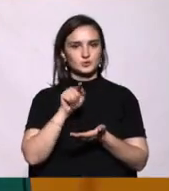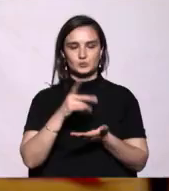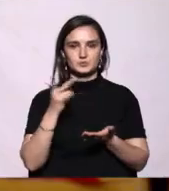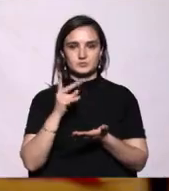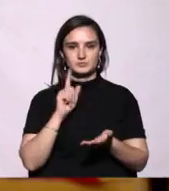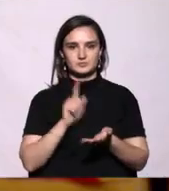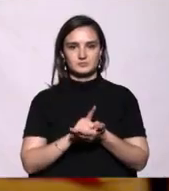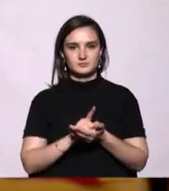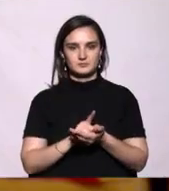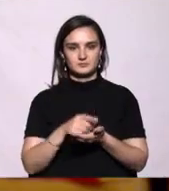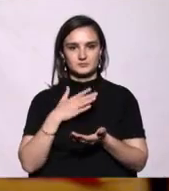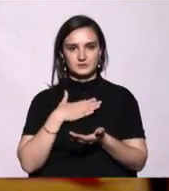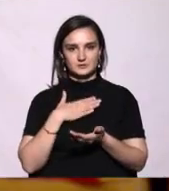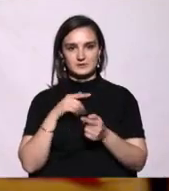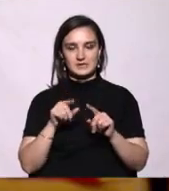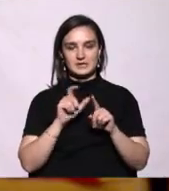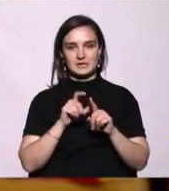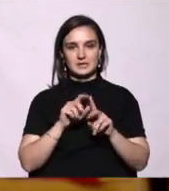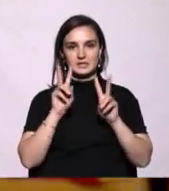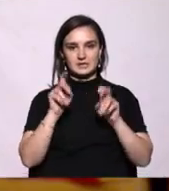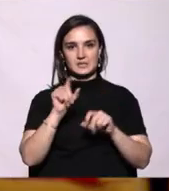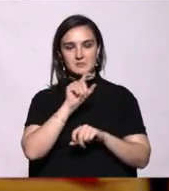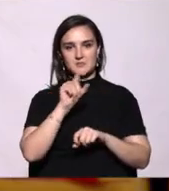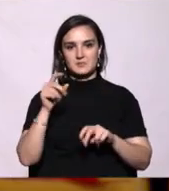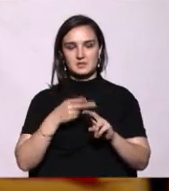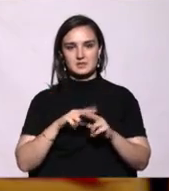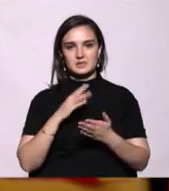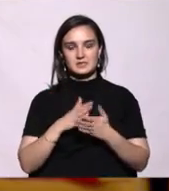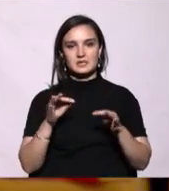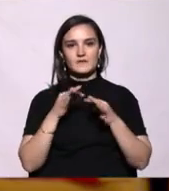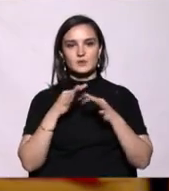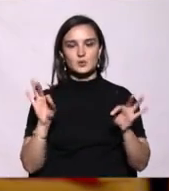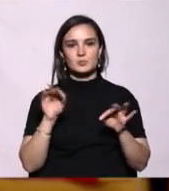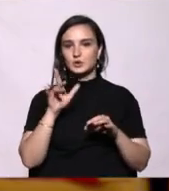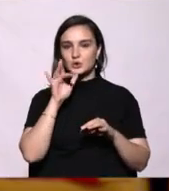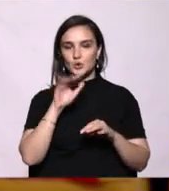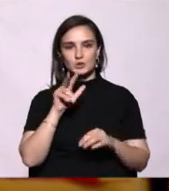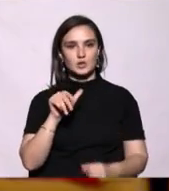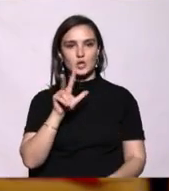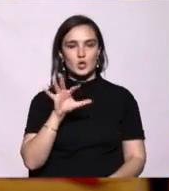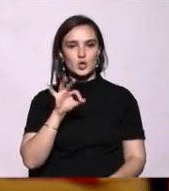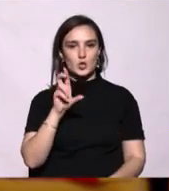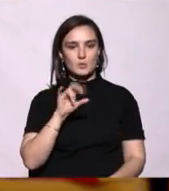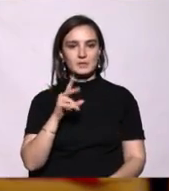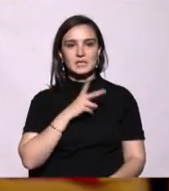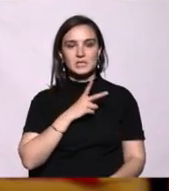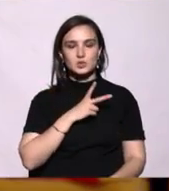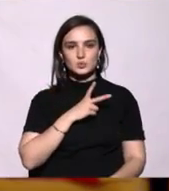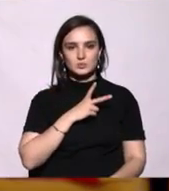So, for our topic today, it is free time and hobbies for general English